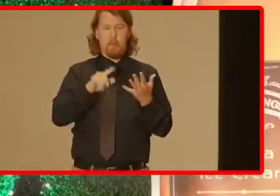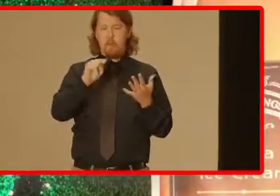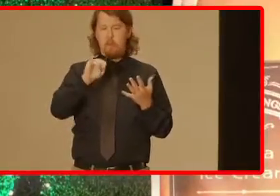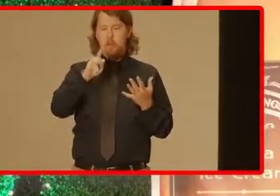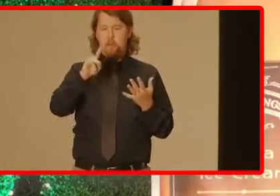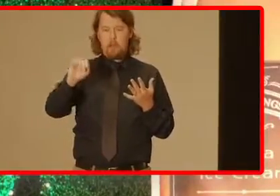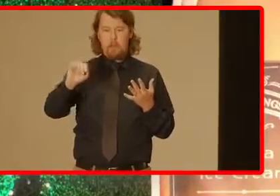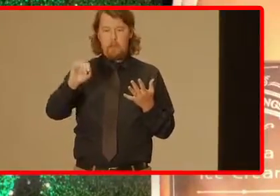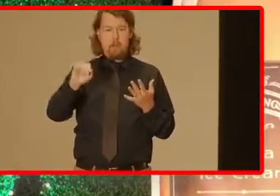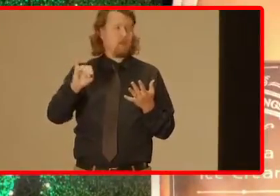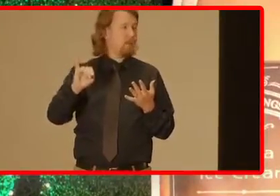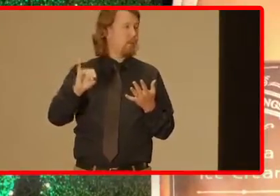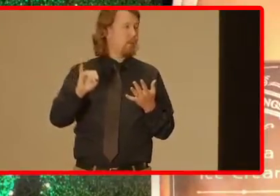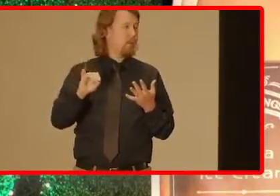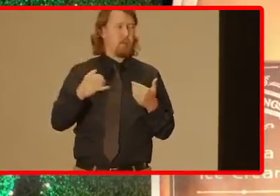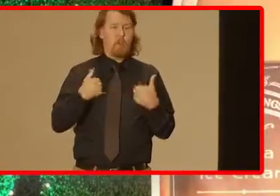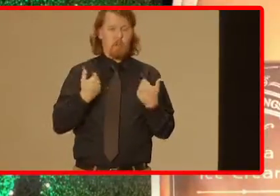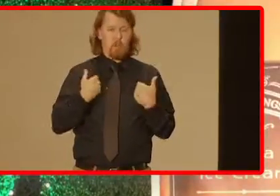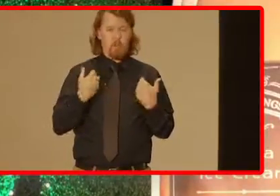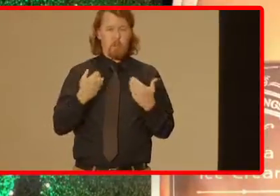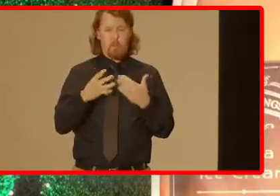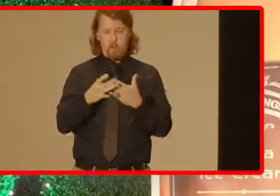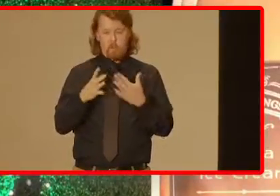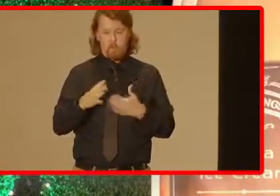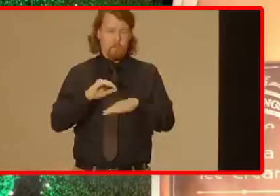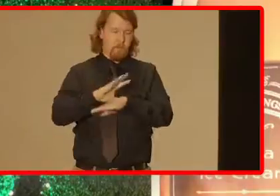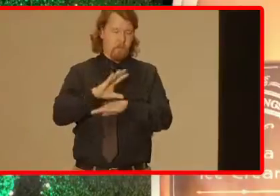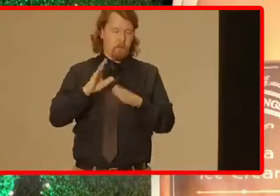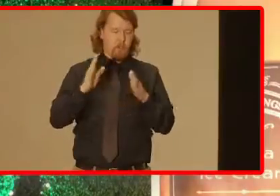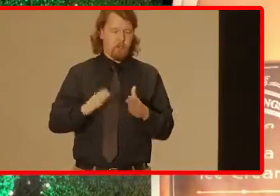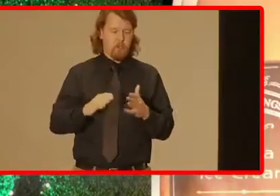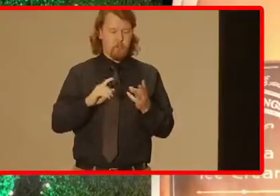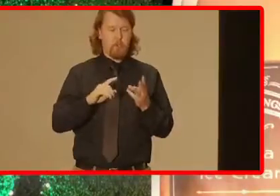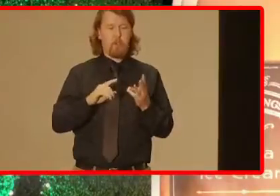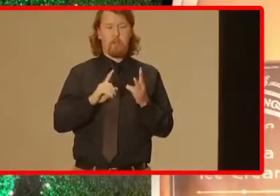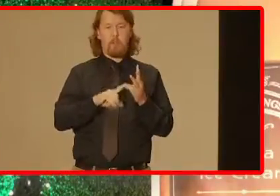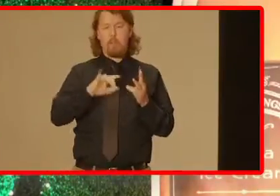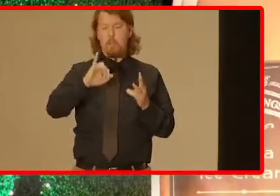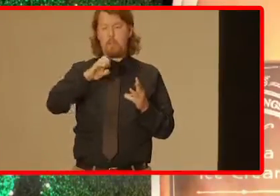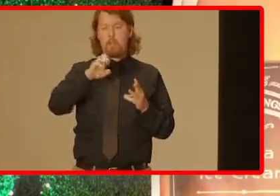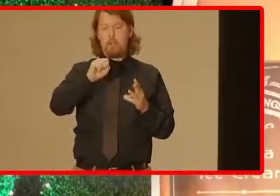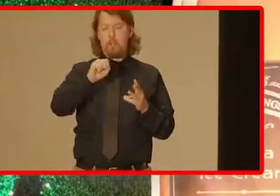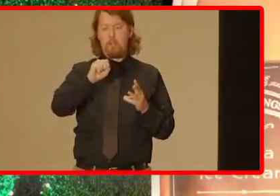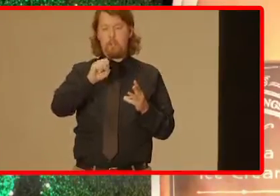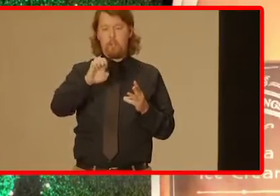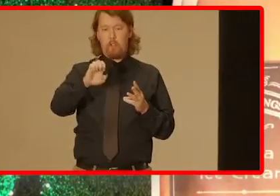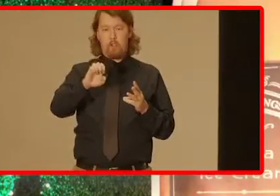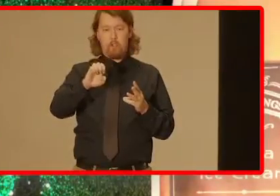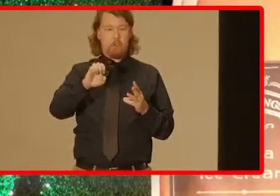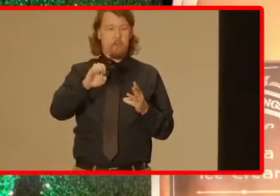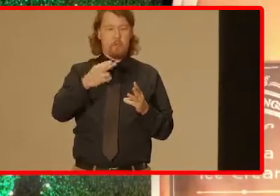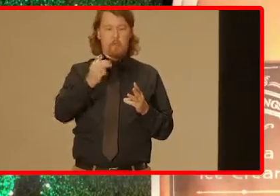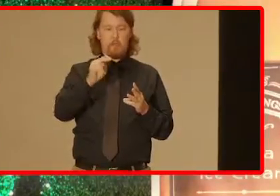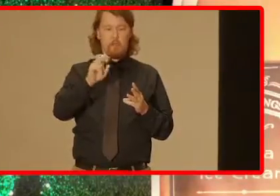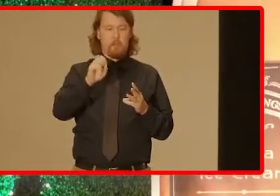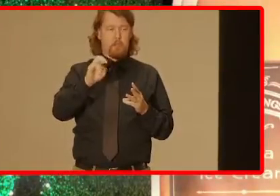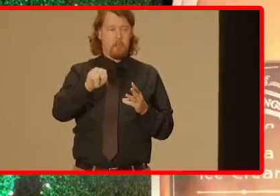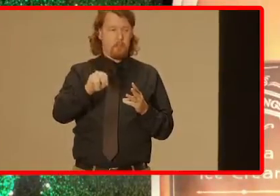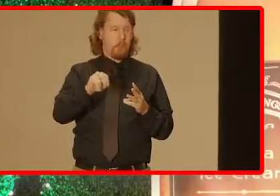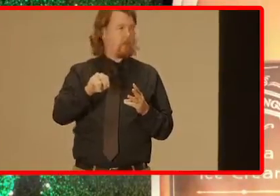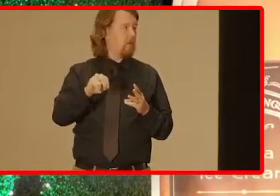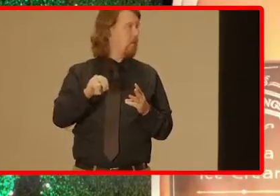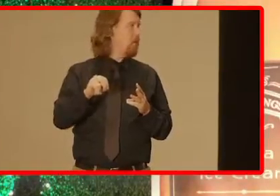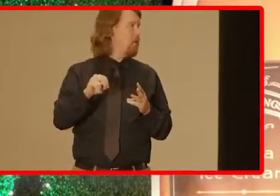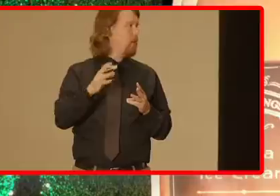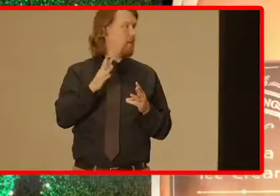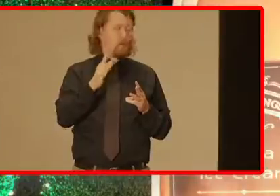counselor, youth advisor, Jesse Hansen, regional demonstration coordinator, and